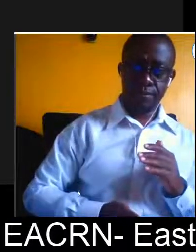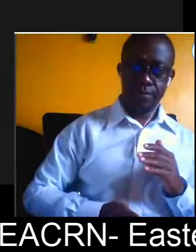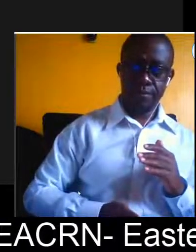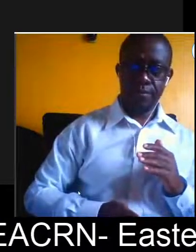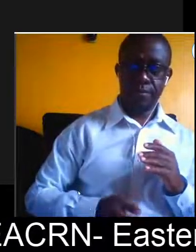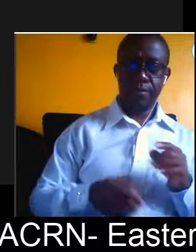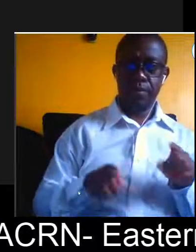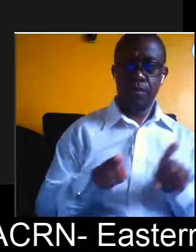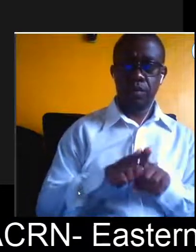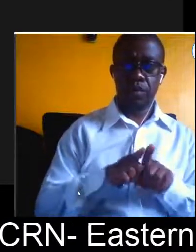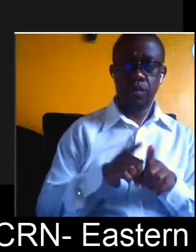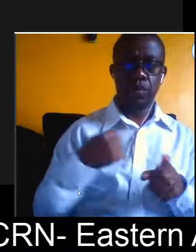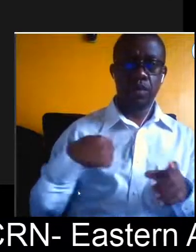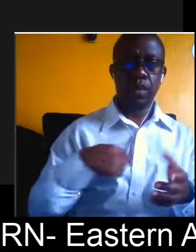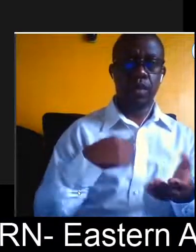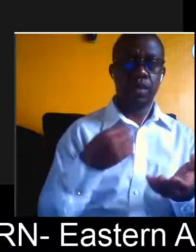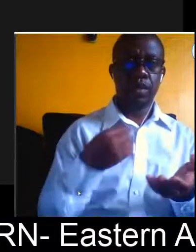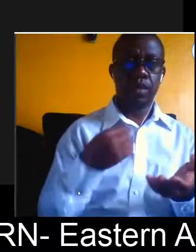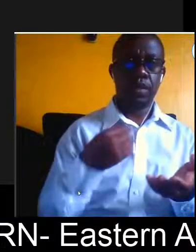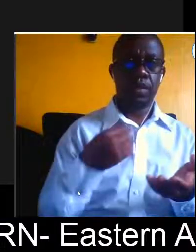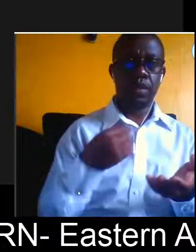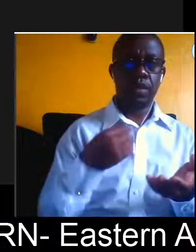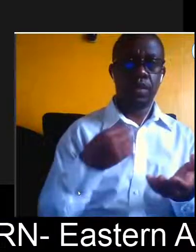We need also to conduct